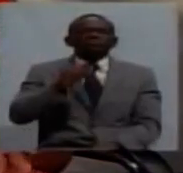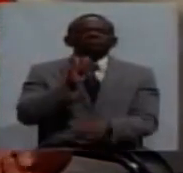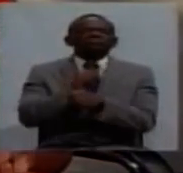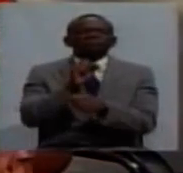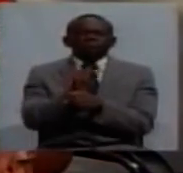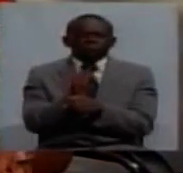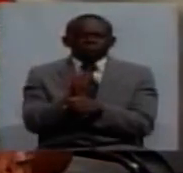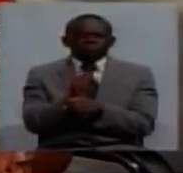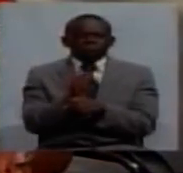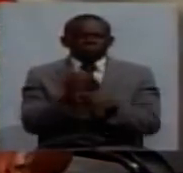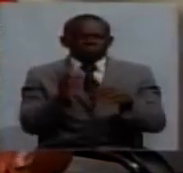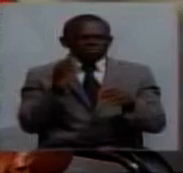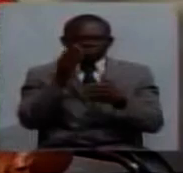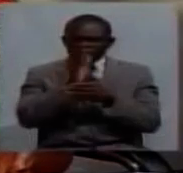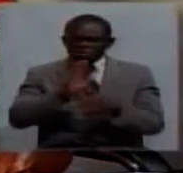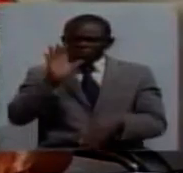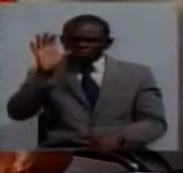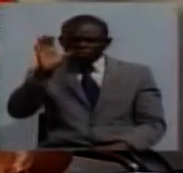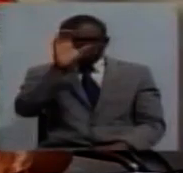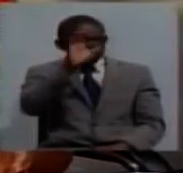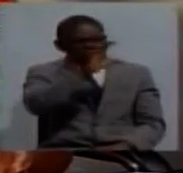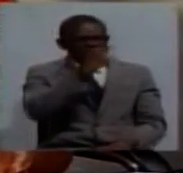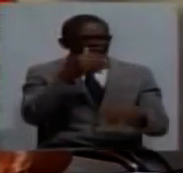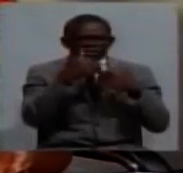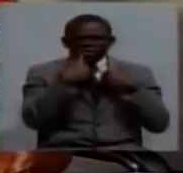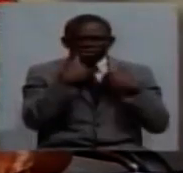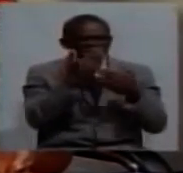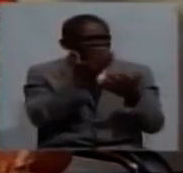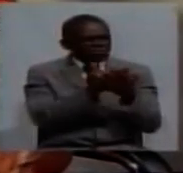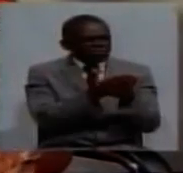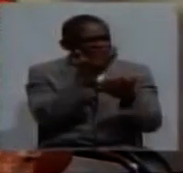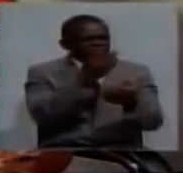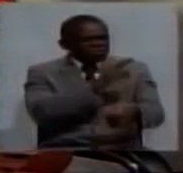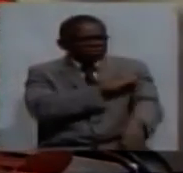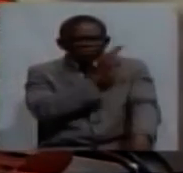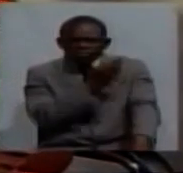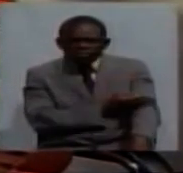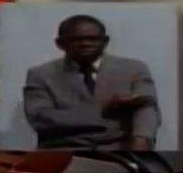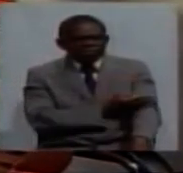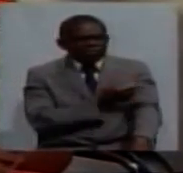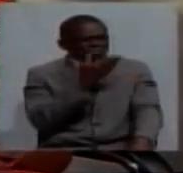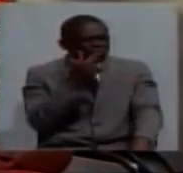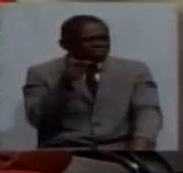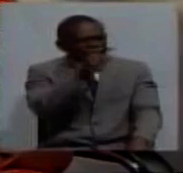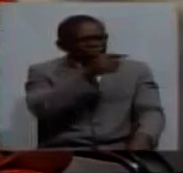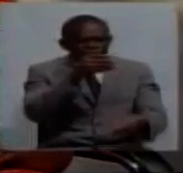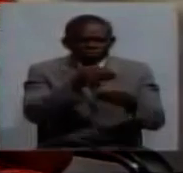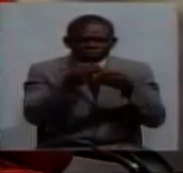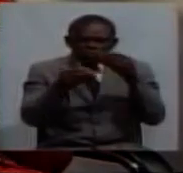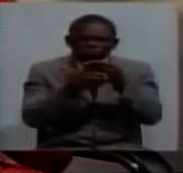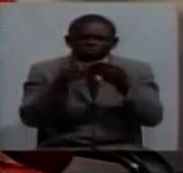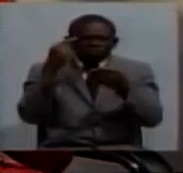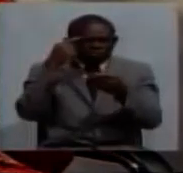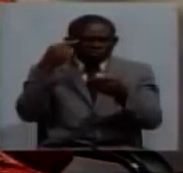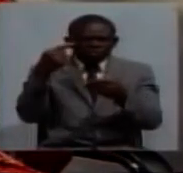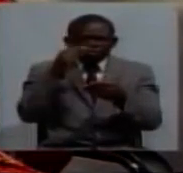well-endowed province. How can we be contributing so little? And they have been infused, therefore, to do something about the situation.